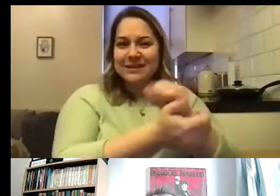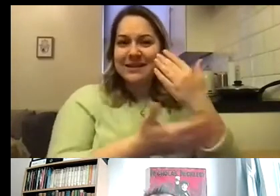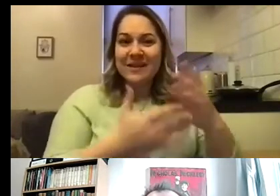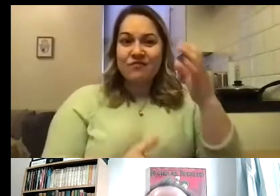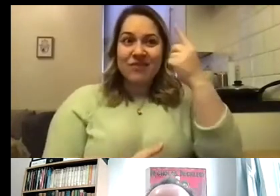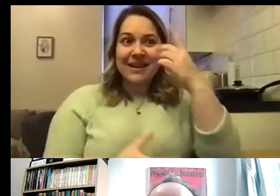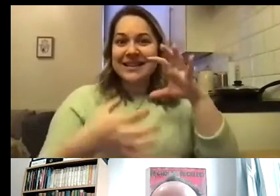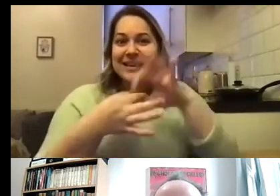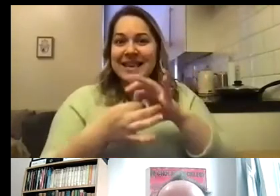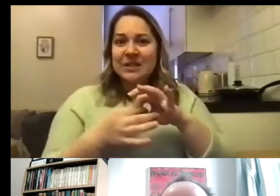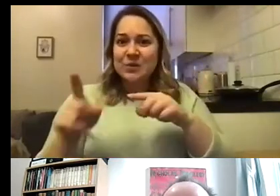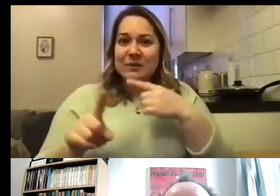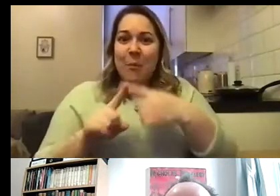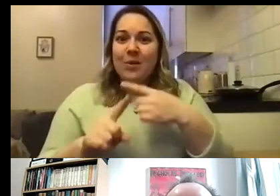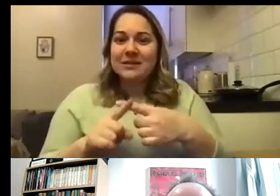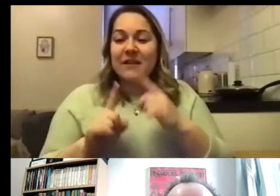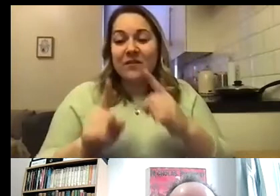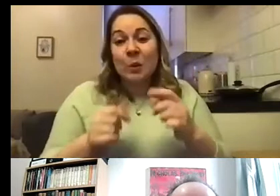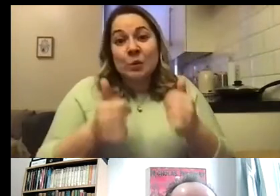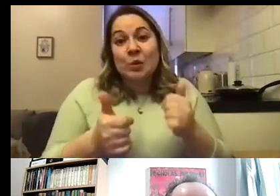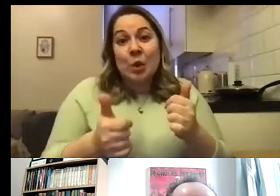so something good has come of this already.